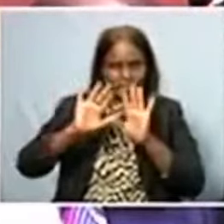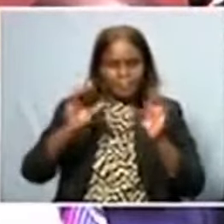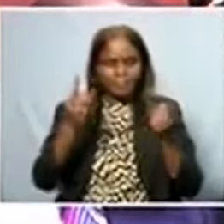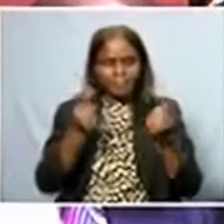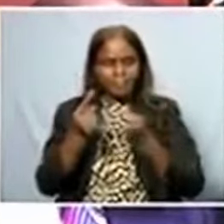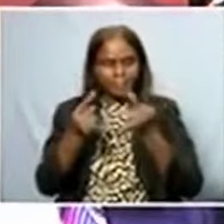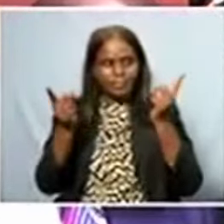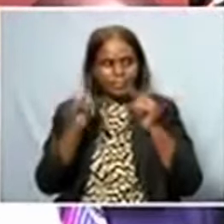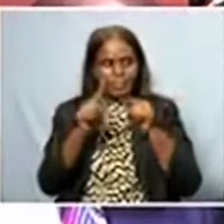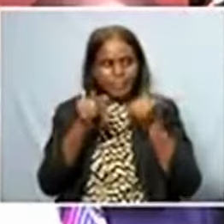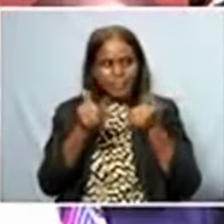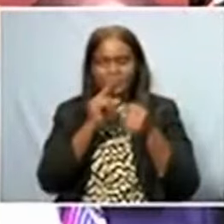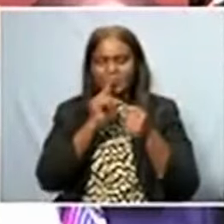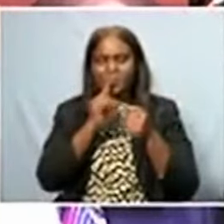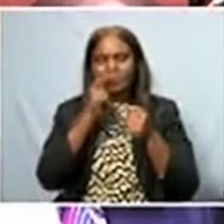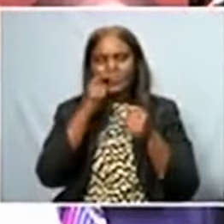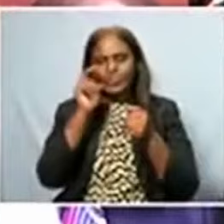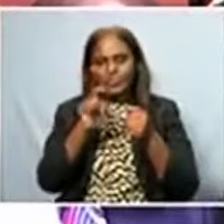except when it is